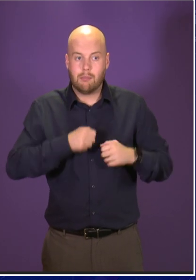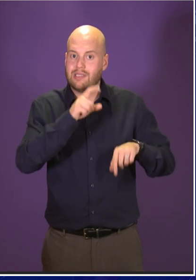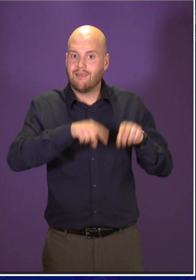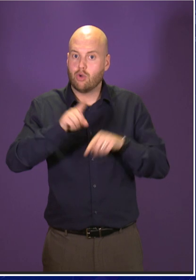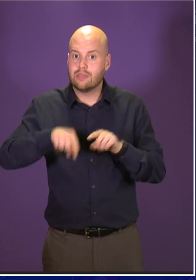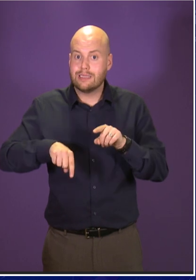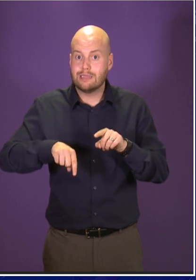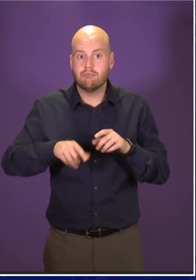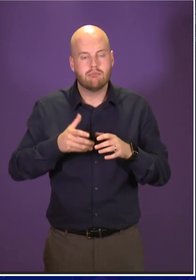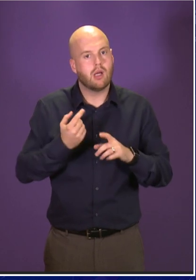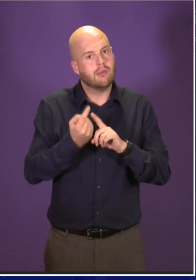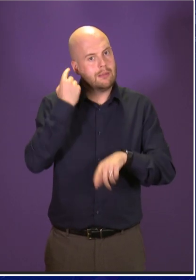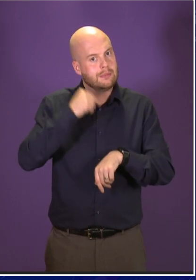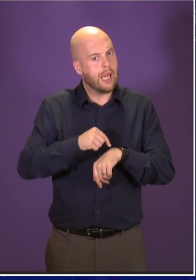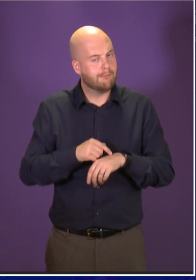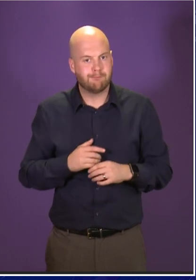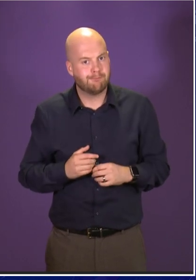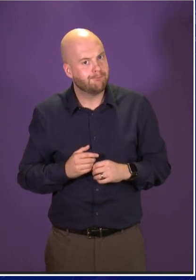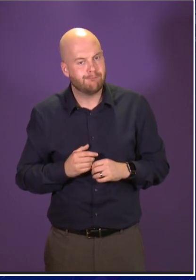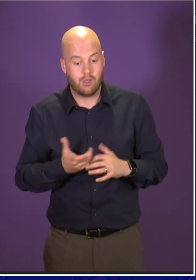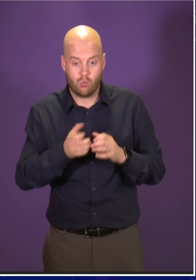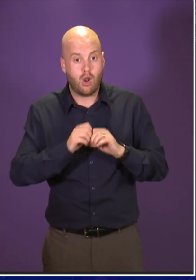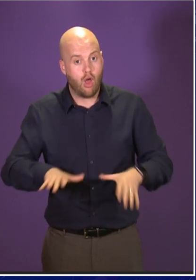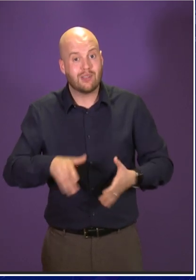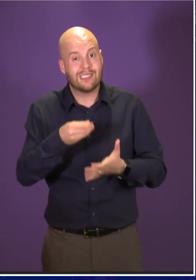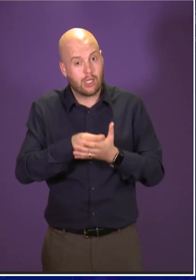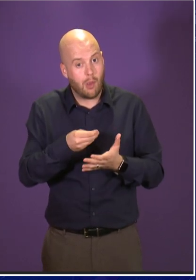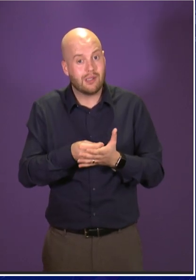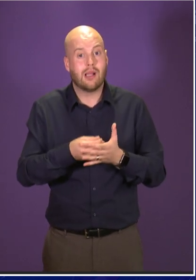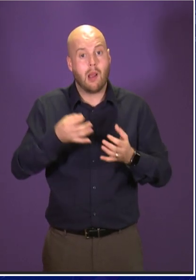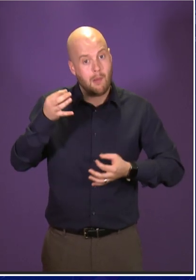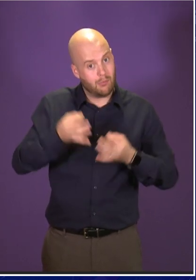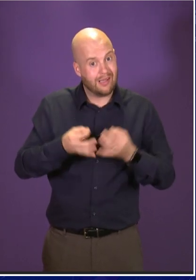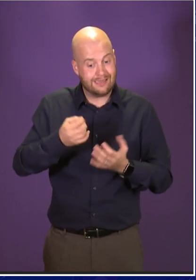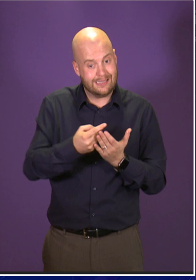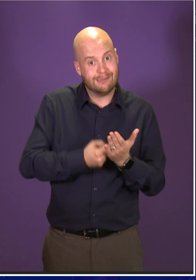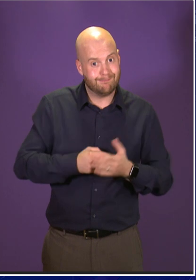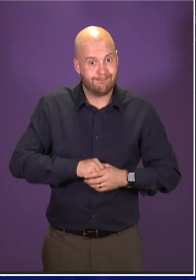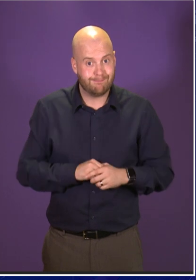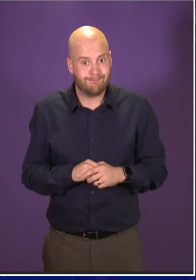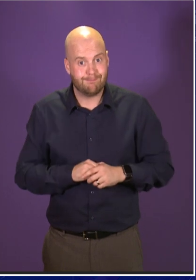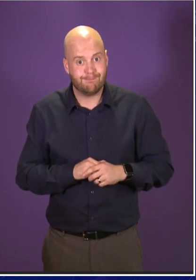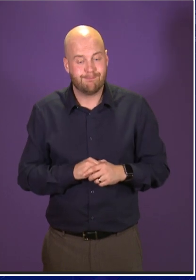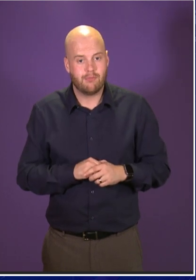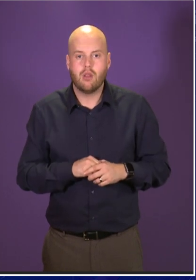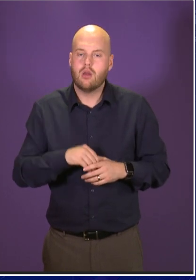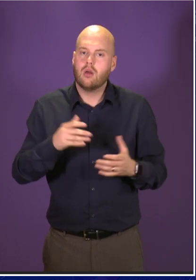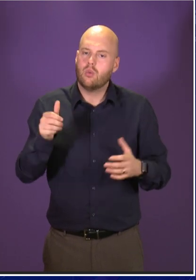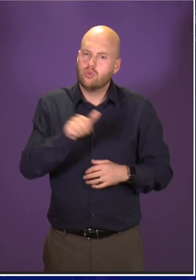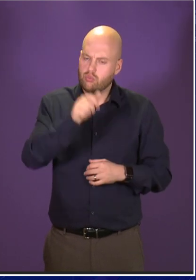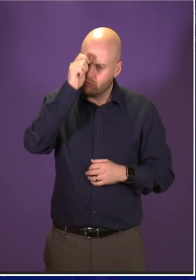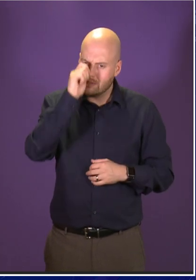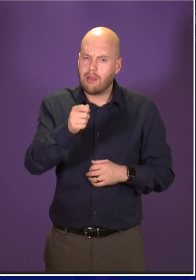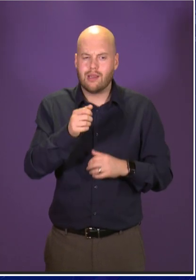we lost economic, political, and cultural relevance. Whenever we respected and valued cultural